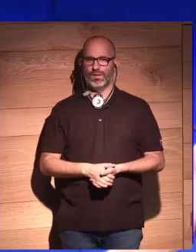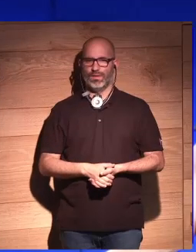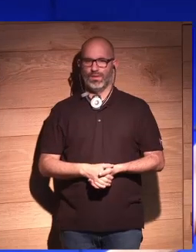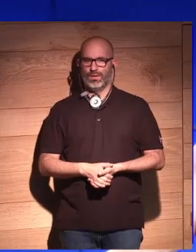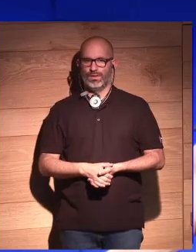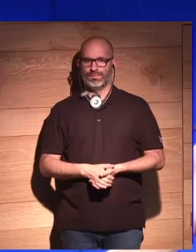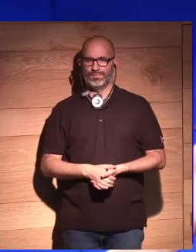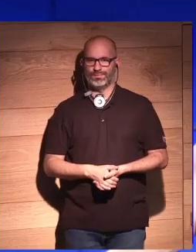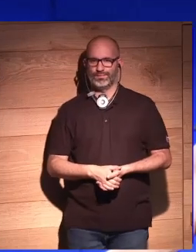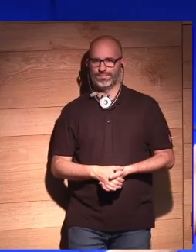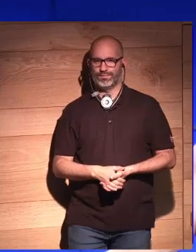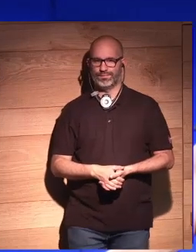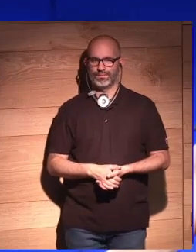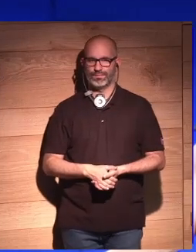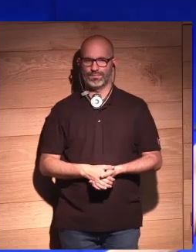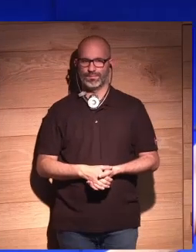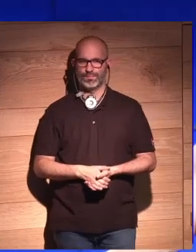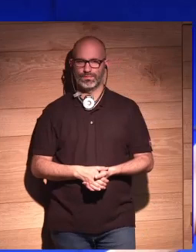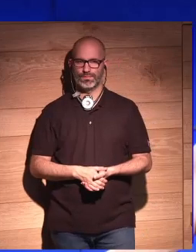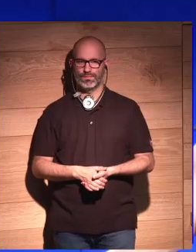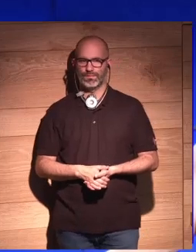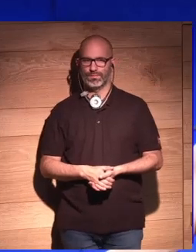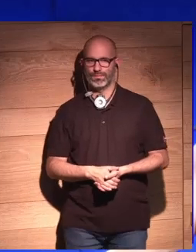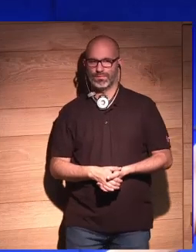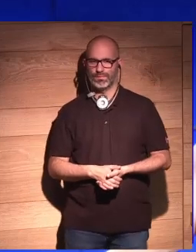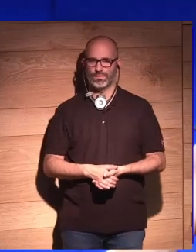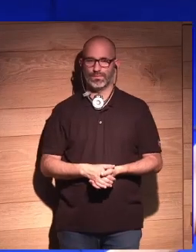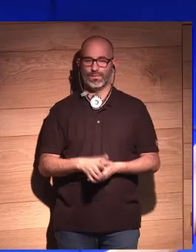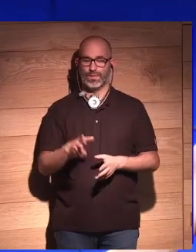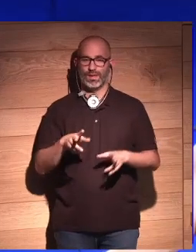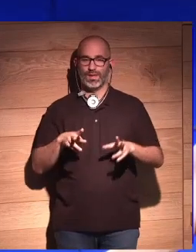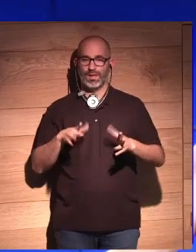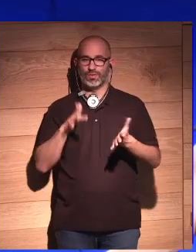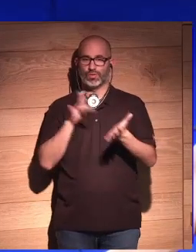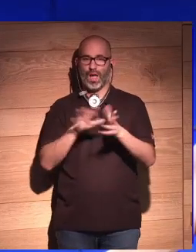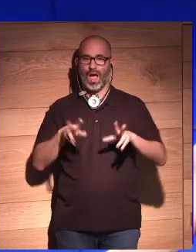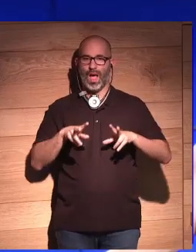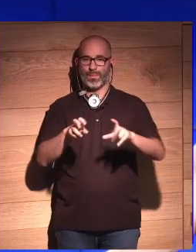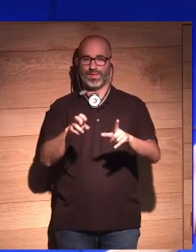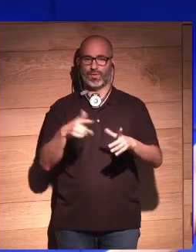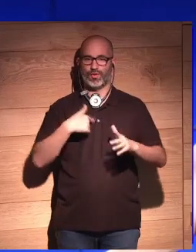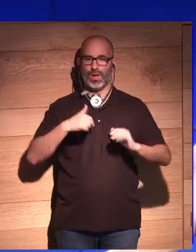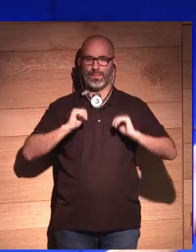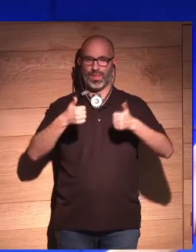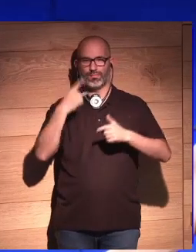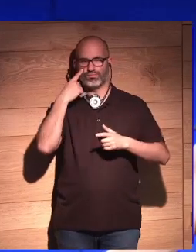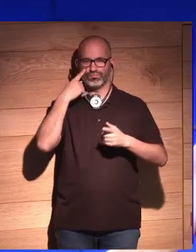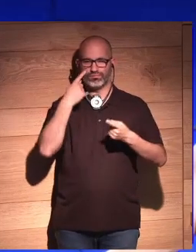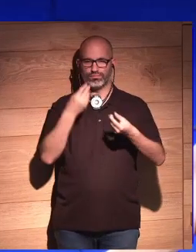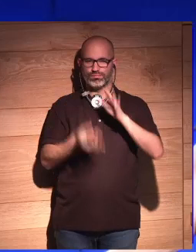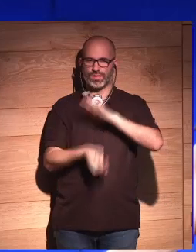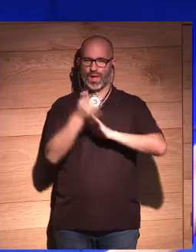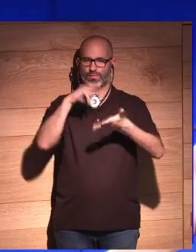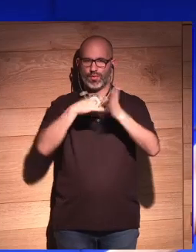Early on in exploring this as a curator, I felt the need to talk to neuroscientists just to